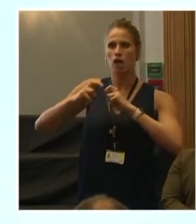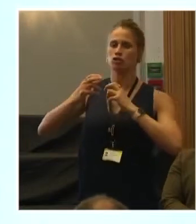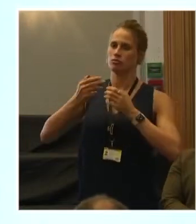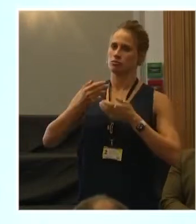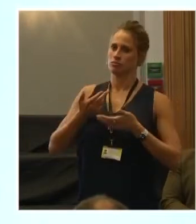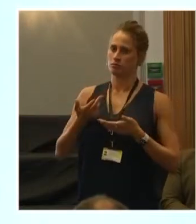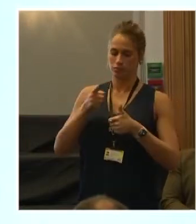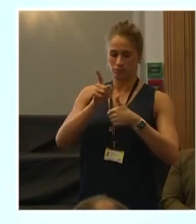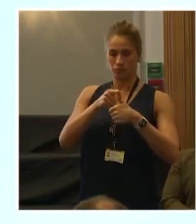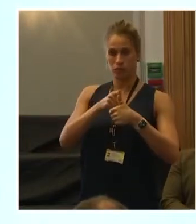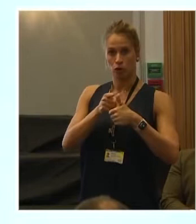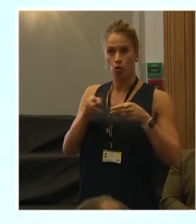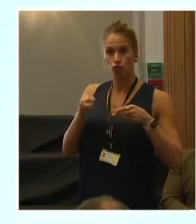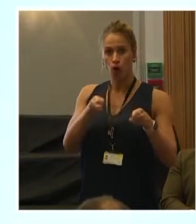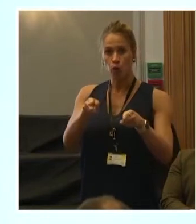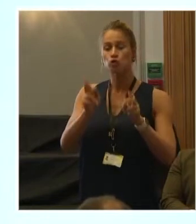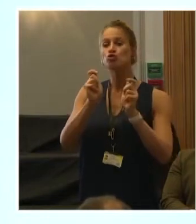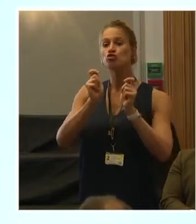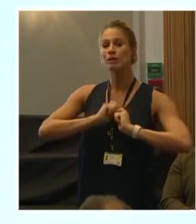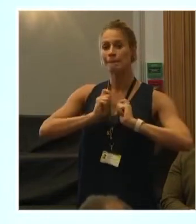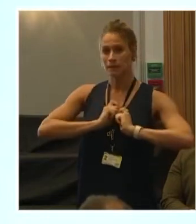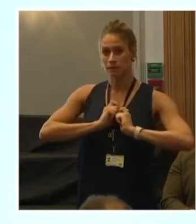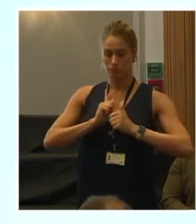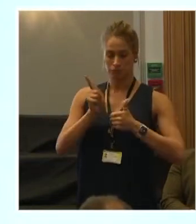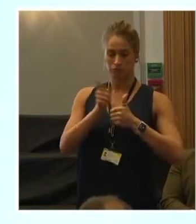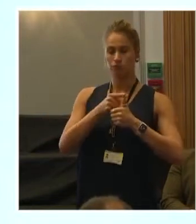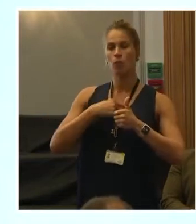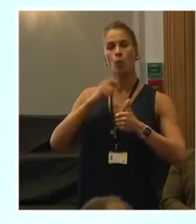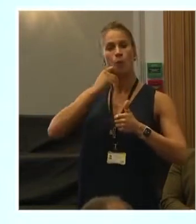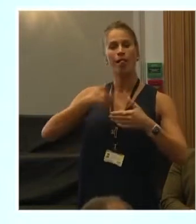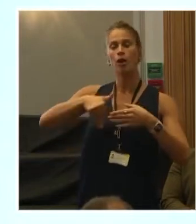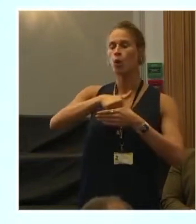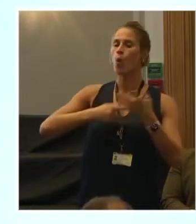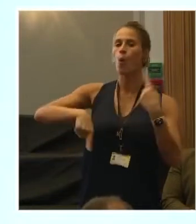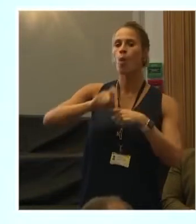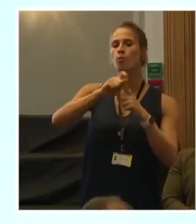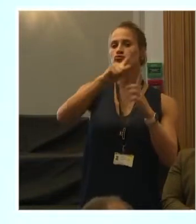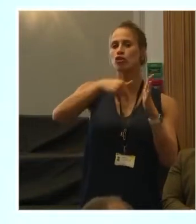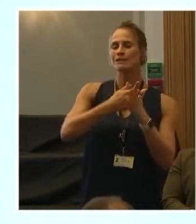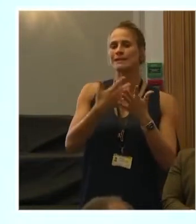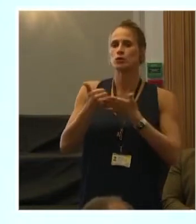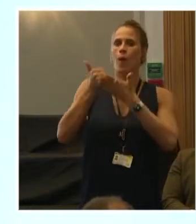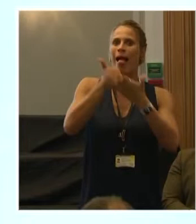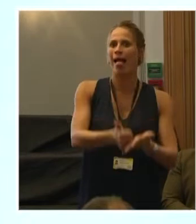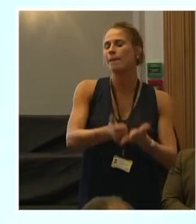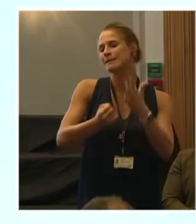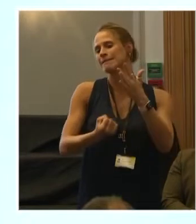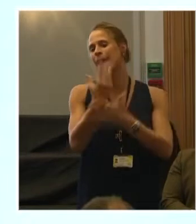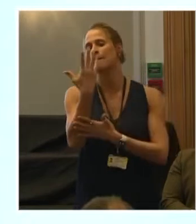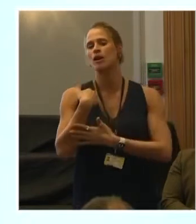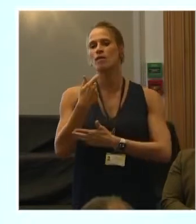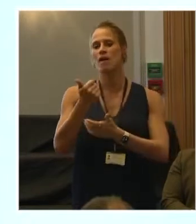The first is the road to treatment. This will include all projects that will progress the development of therapeutic